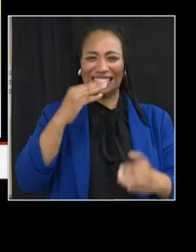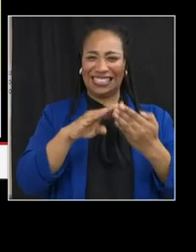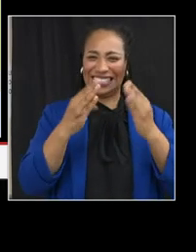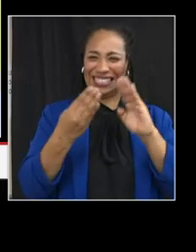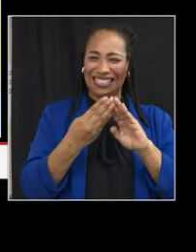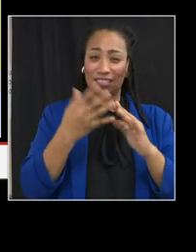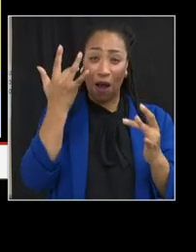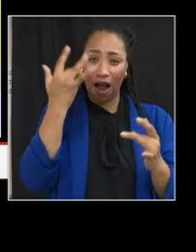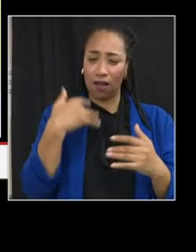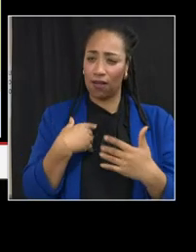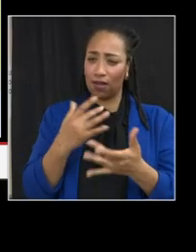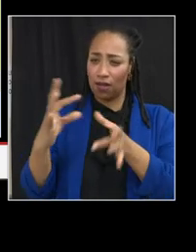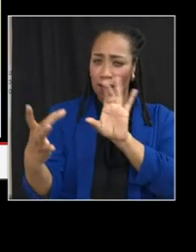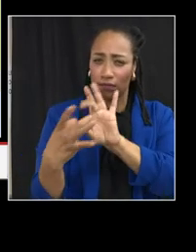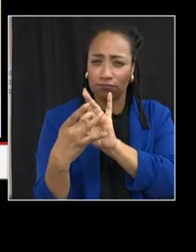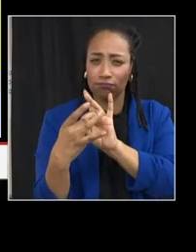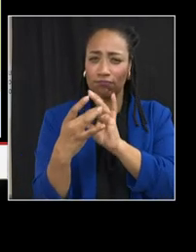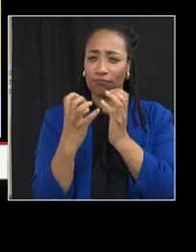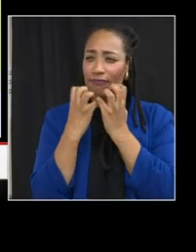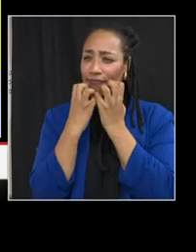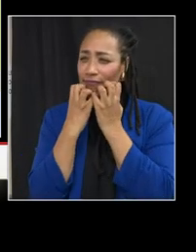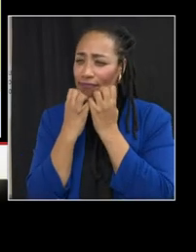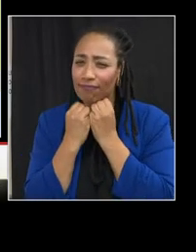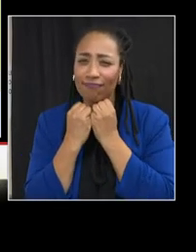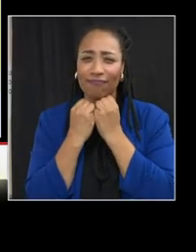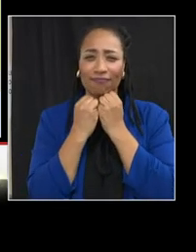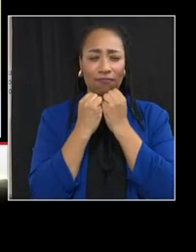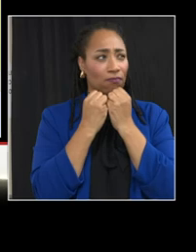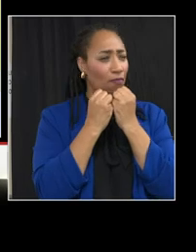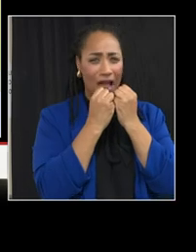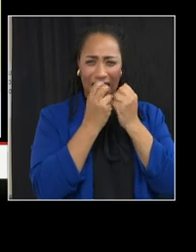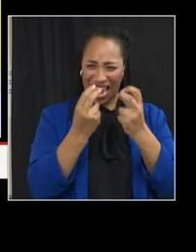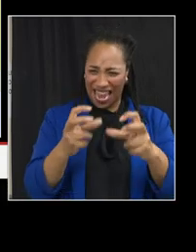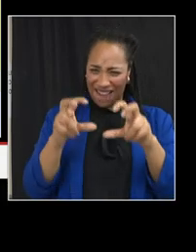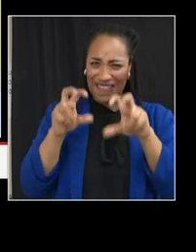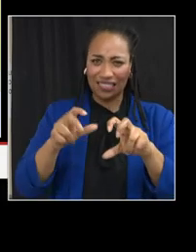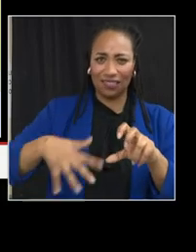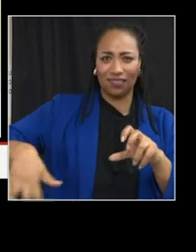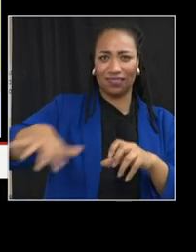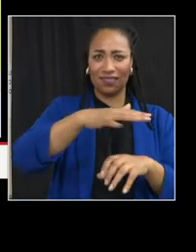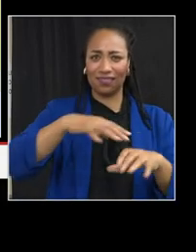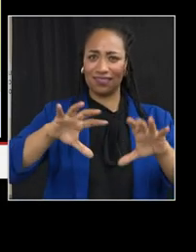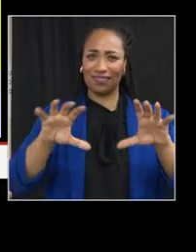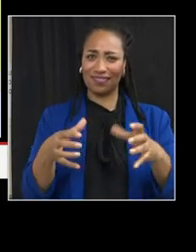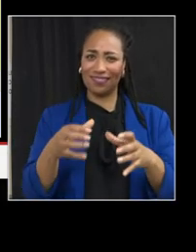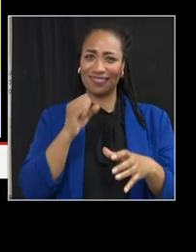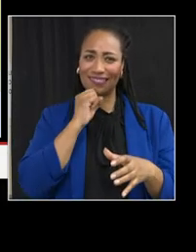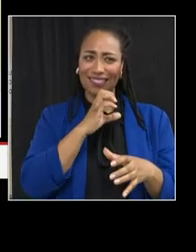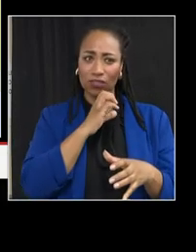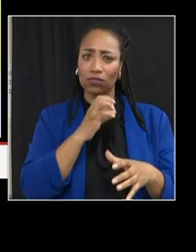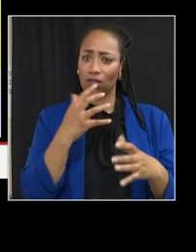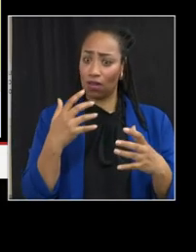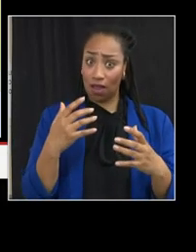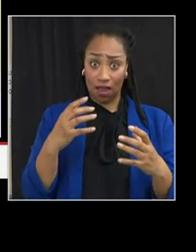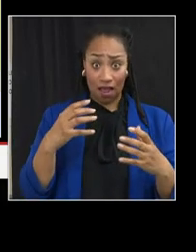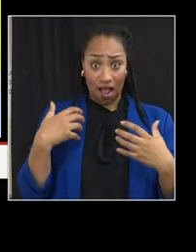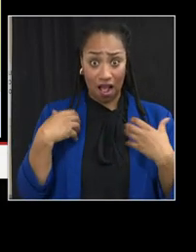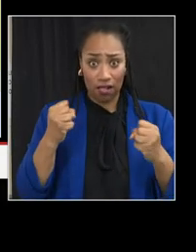to age gracefully and in a healthy and supportive environment. Here's another great